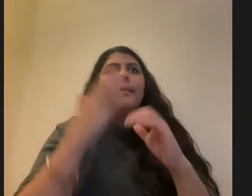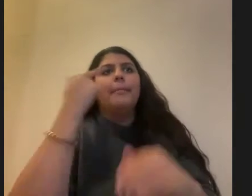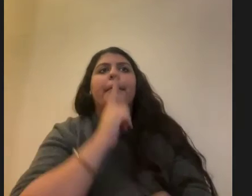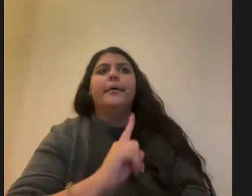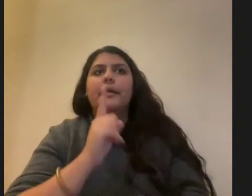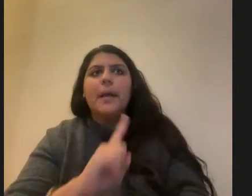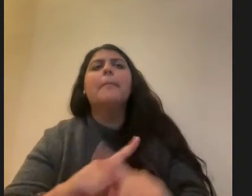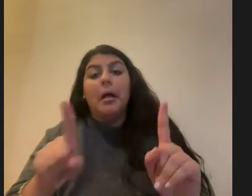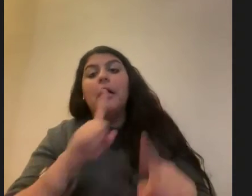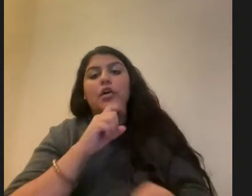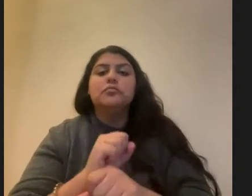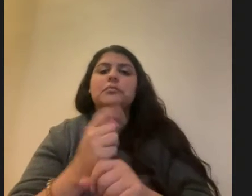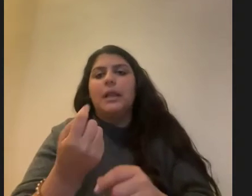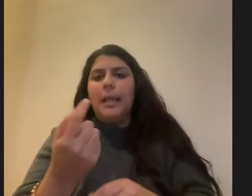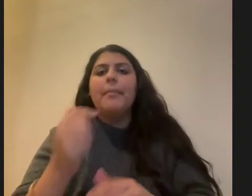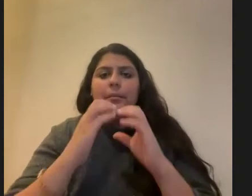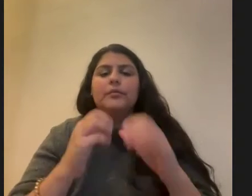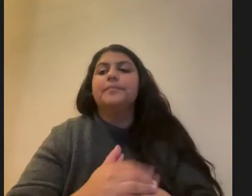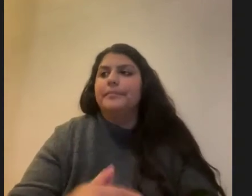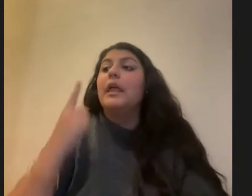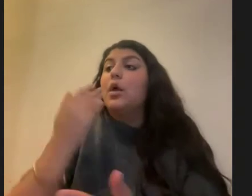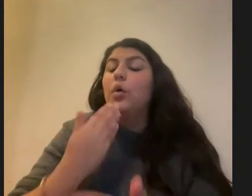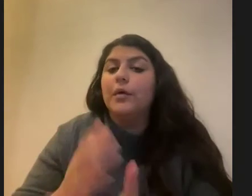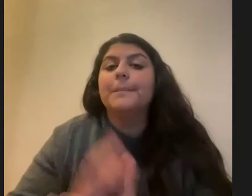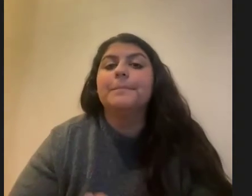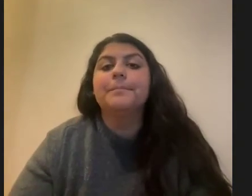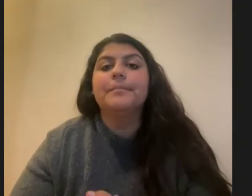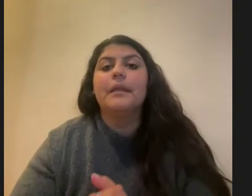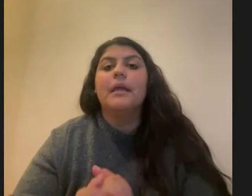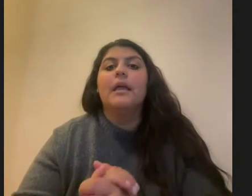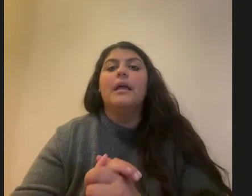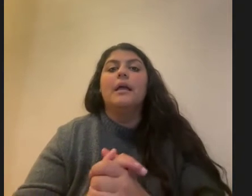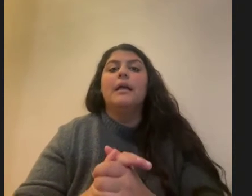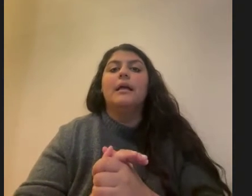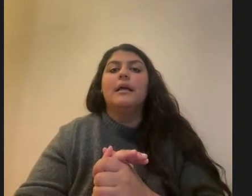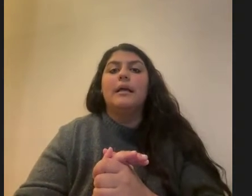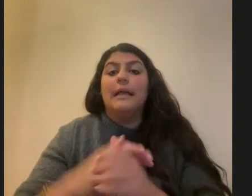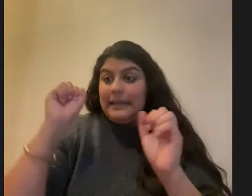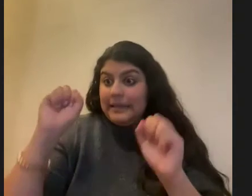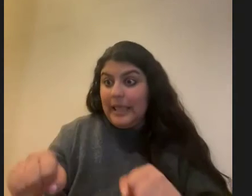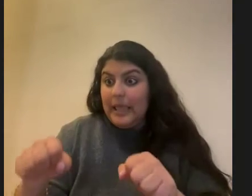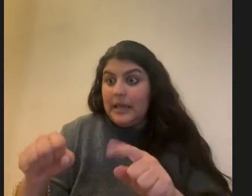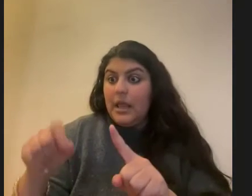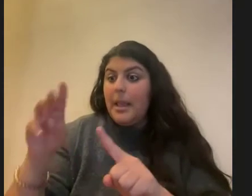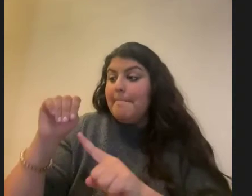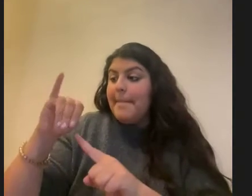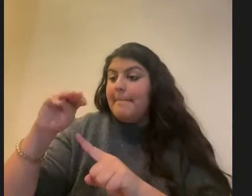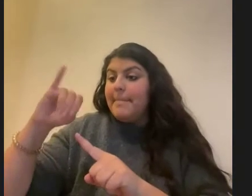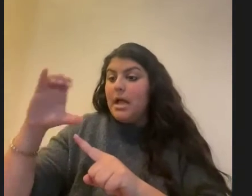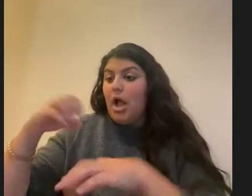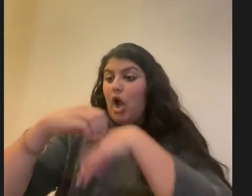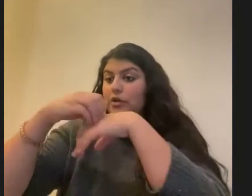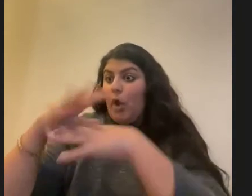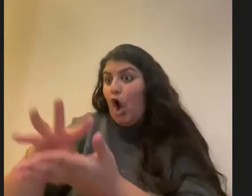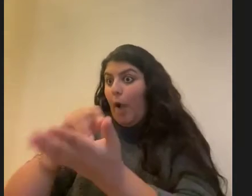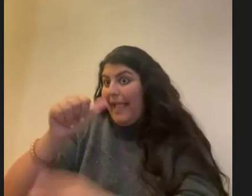good. Let's see. Can mimic octopuses mimic any type of animal?